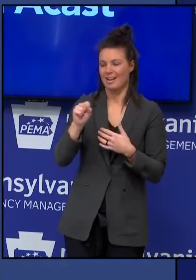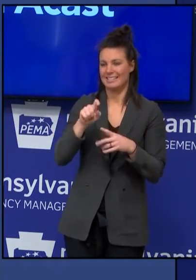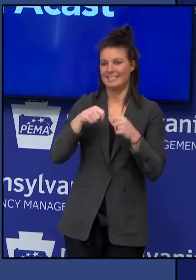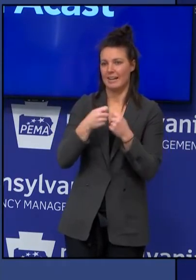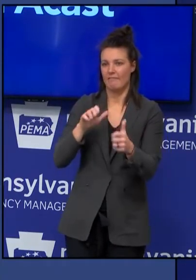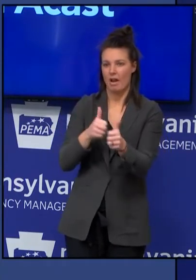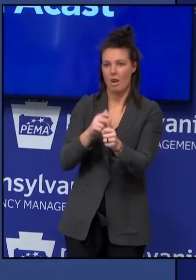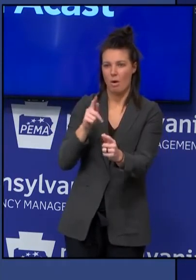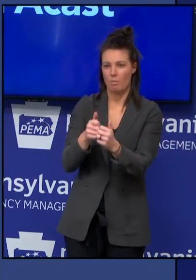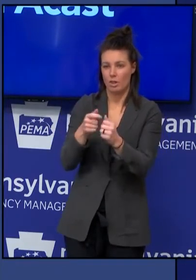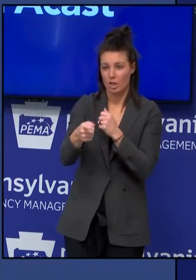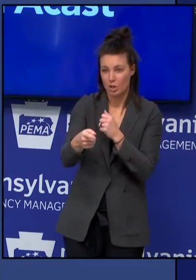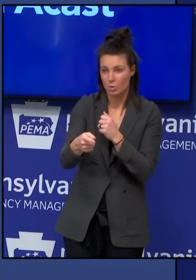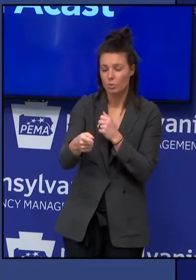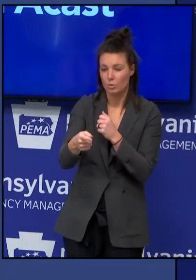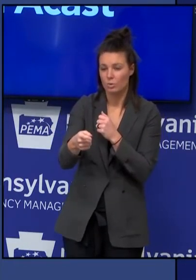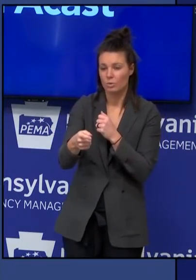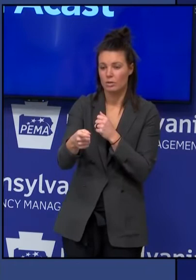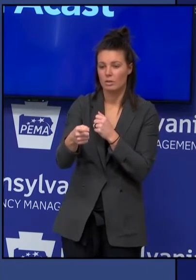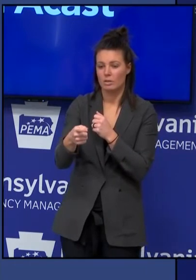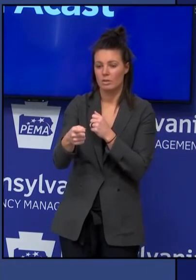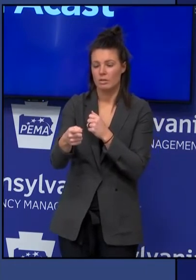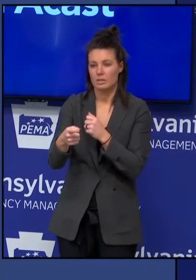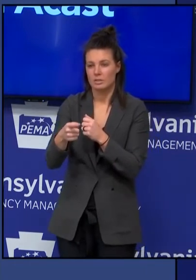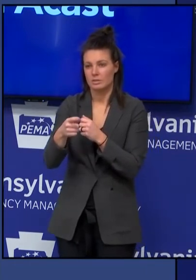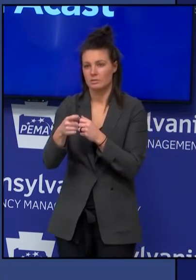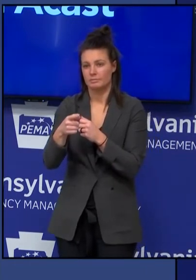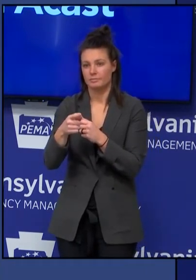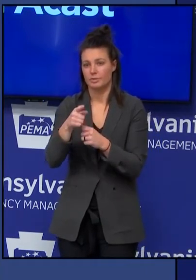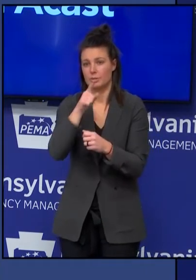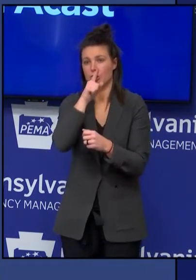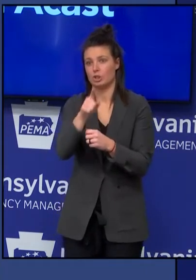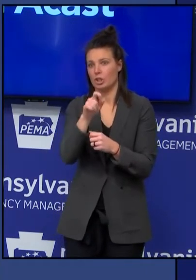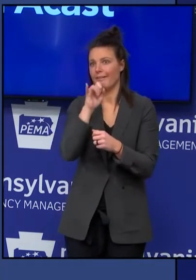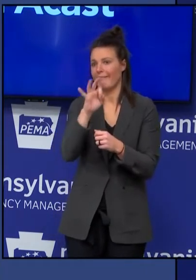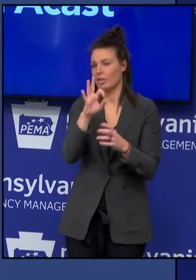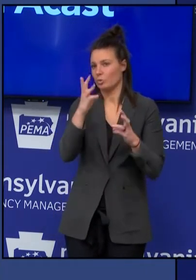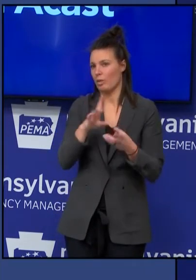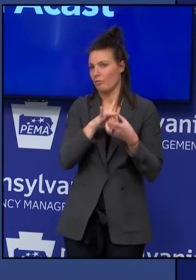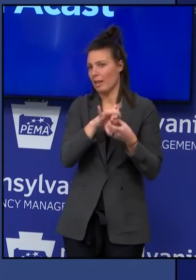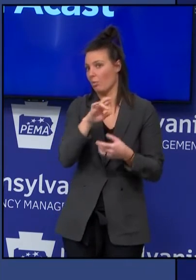you to allow there to be certainty for any causation of weather issues there.